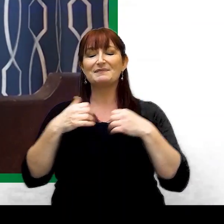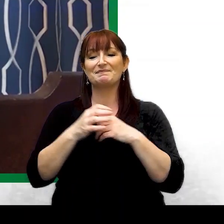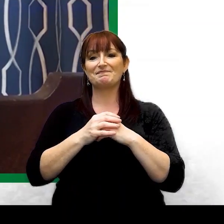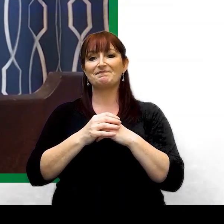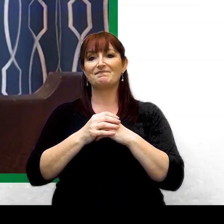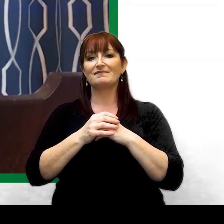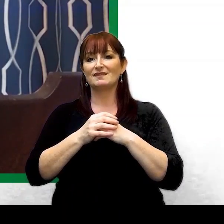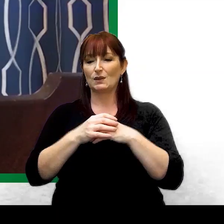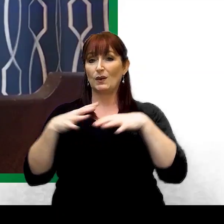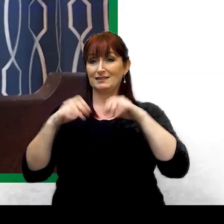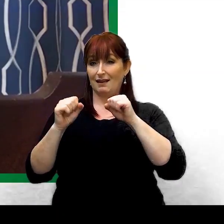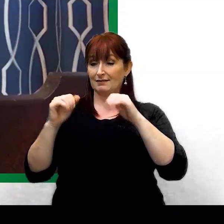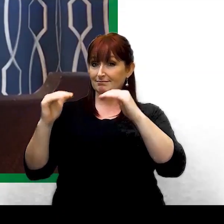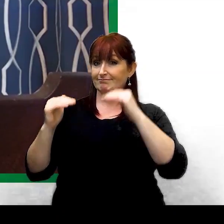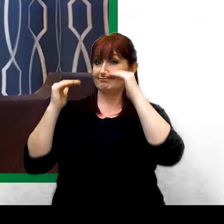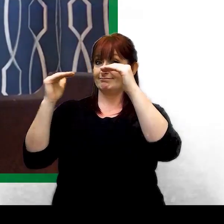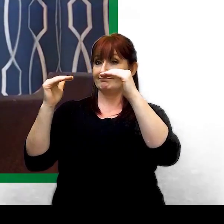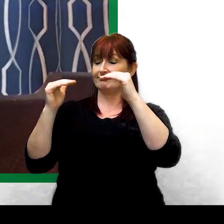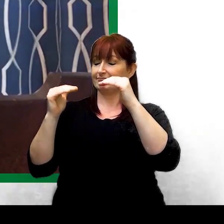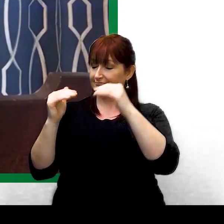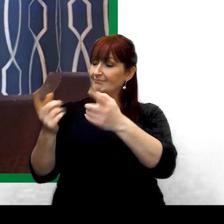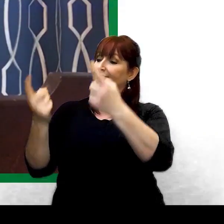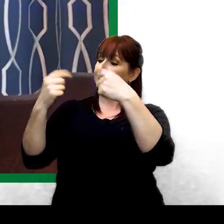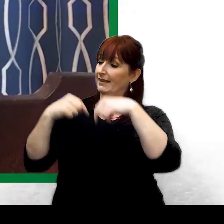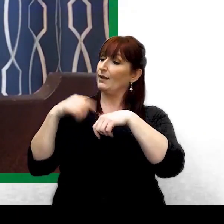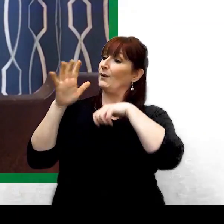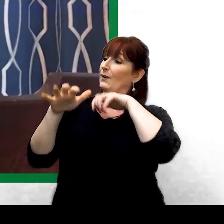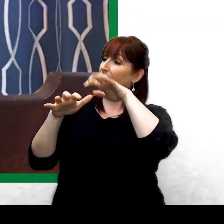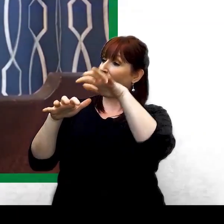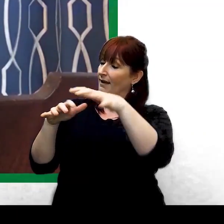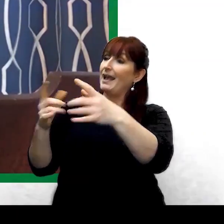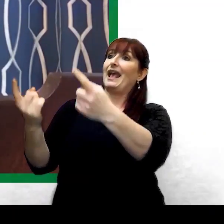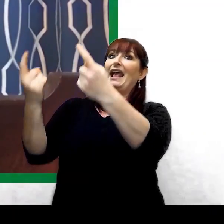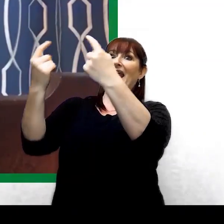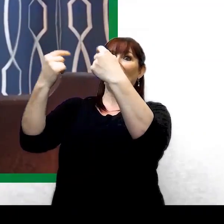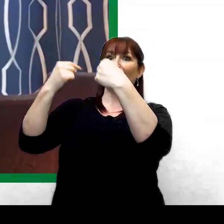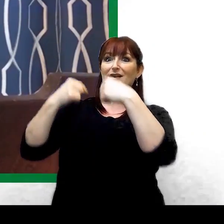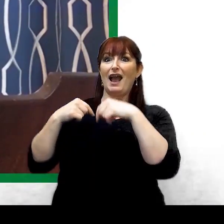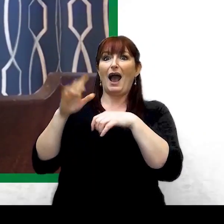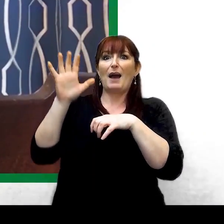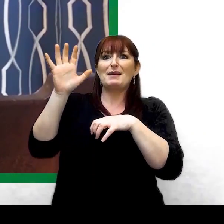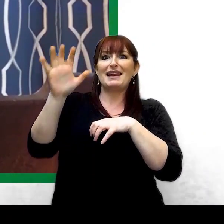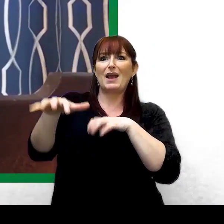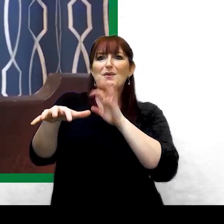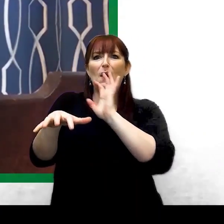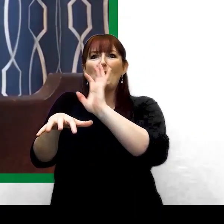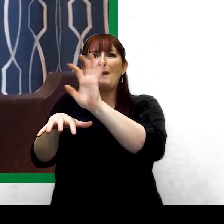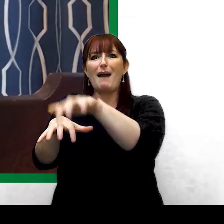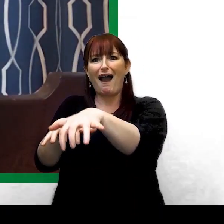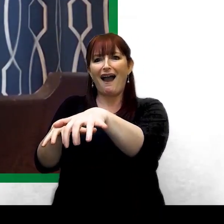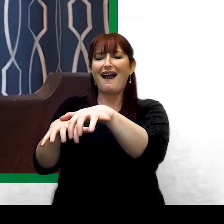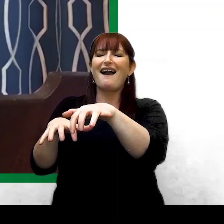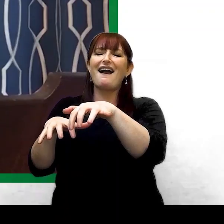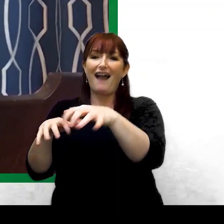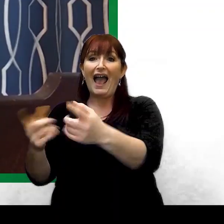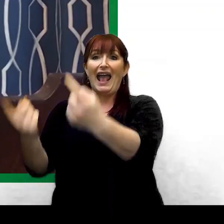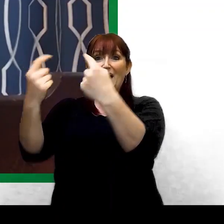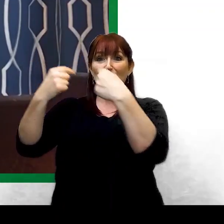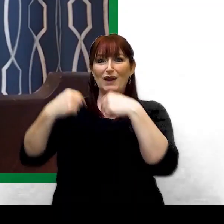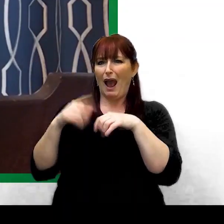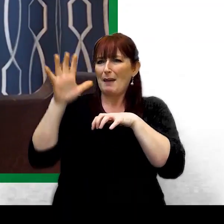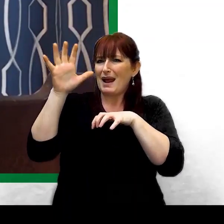here, Ingonyama Nengwe Wema, then we're going to go right up to Ingonyama Nengwe Wema, twice